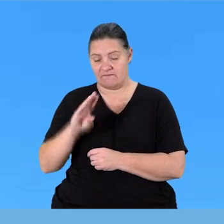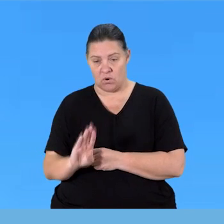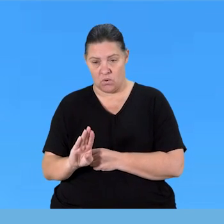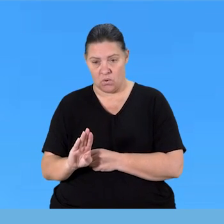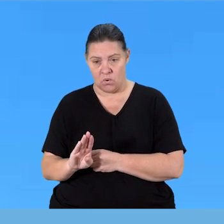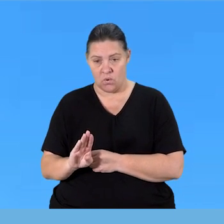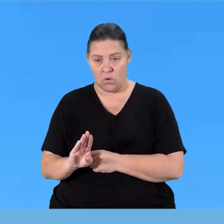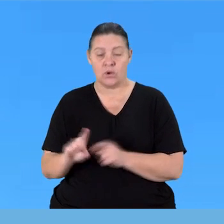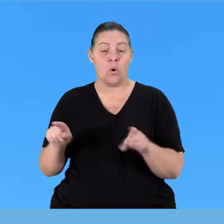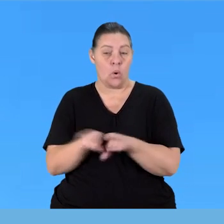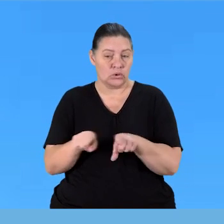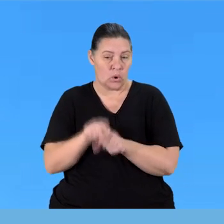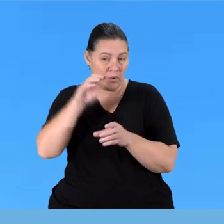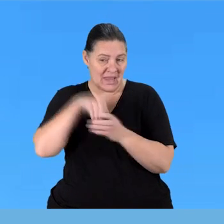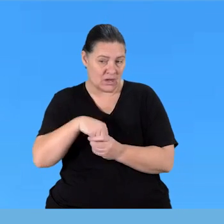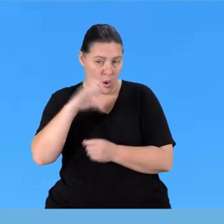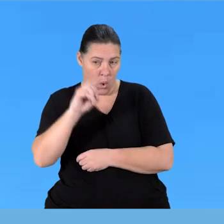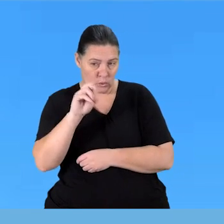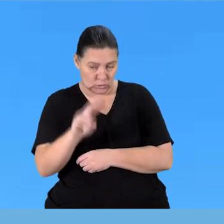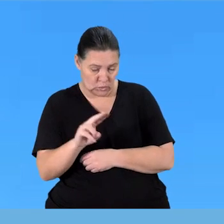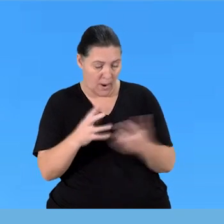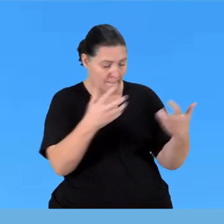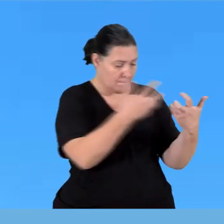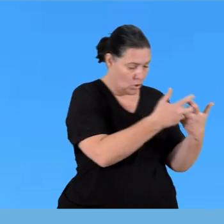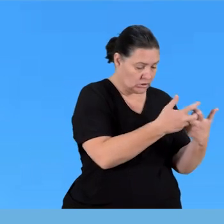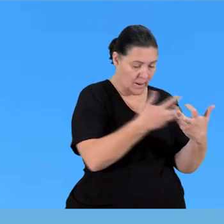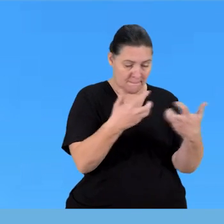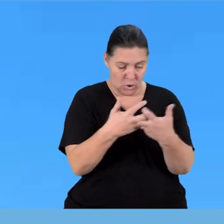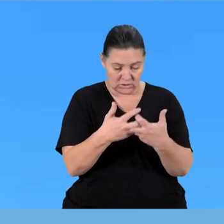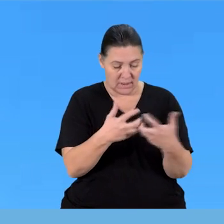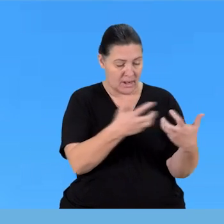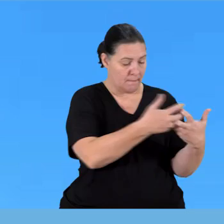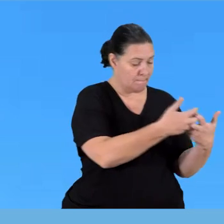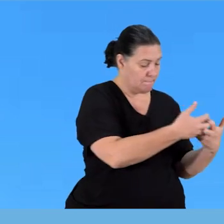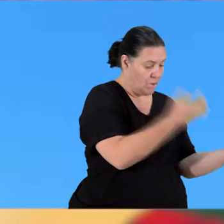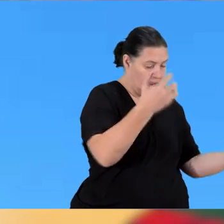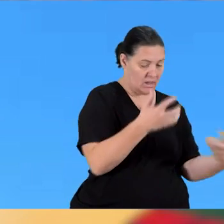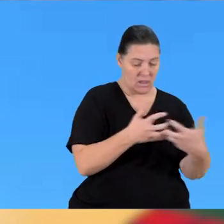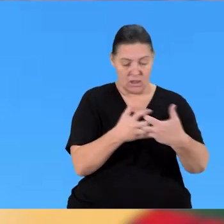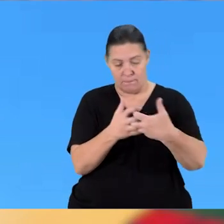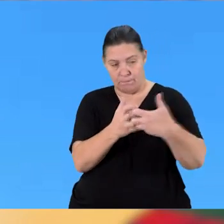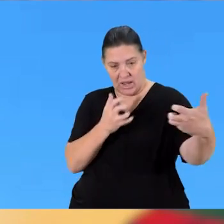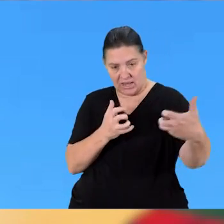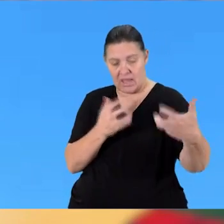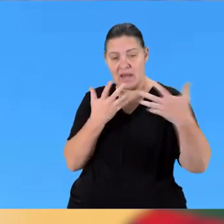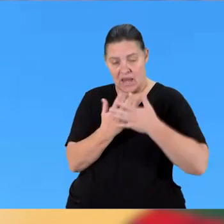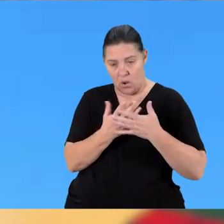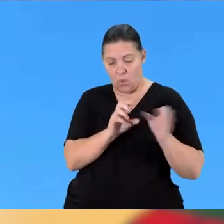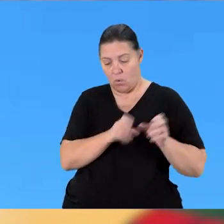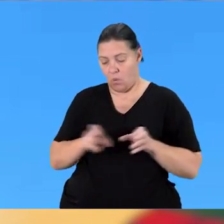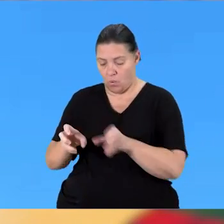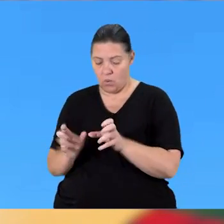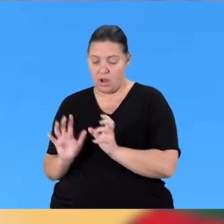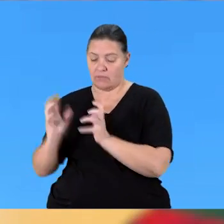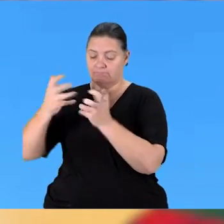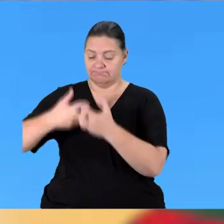CH4 and within this O2, they are going to break. And once they break, it allows for the rearrangement of